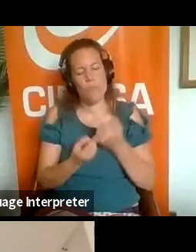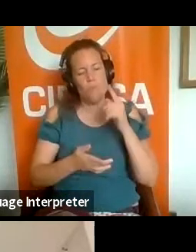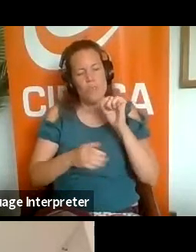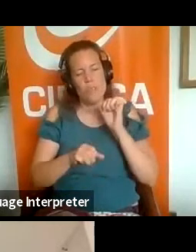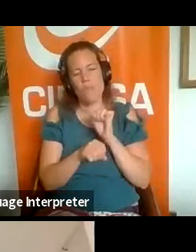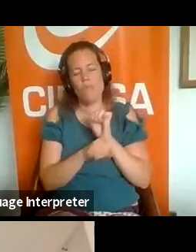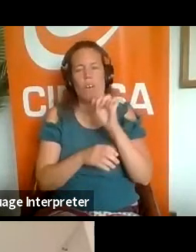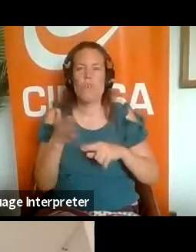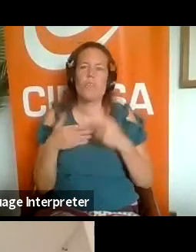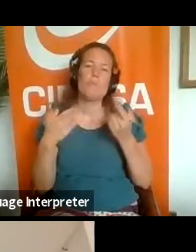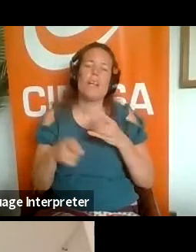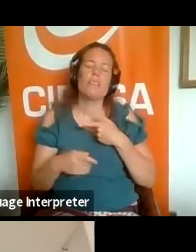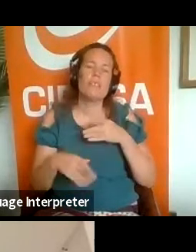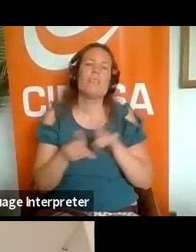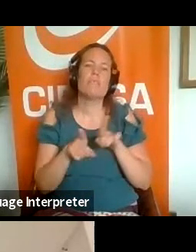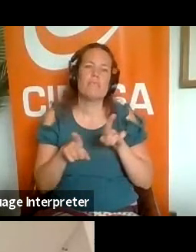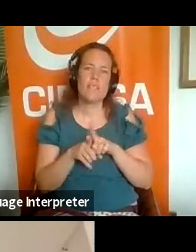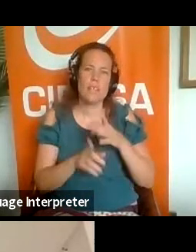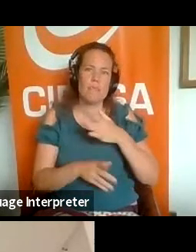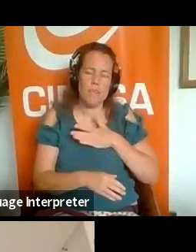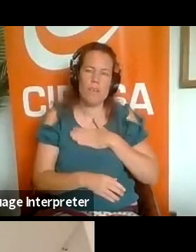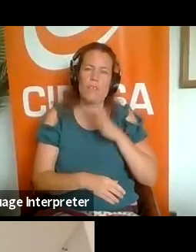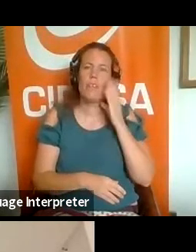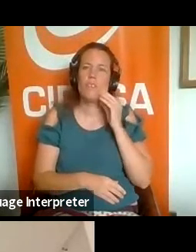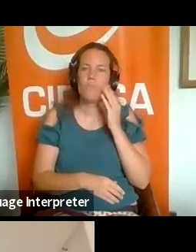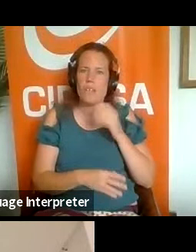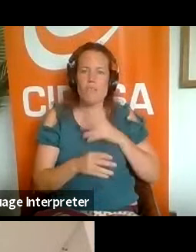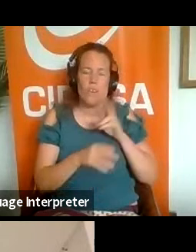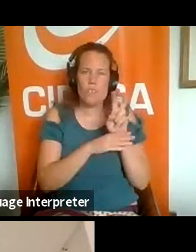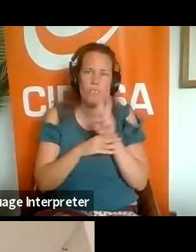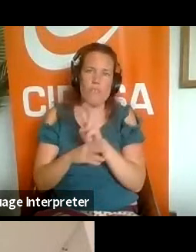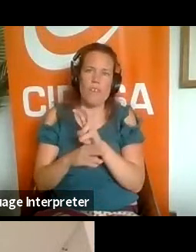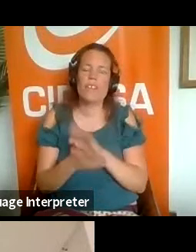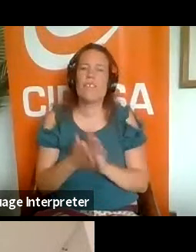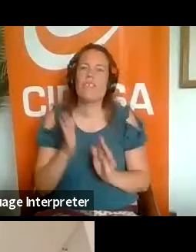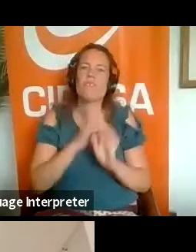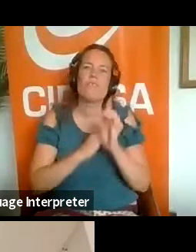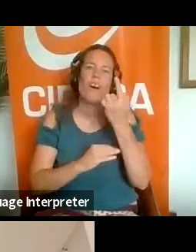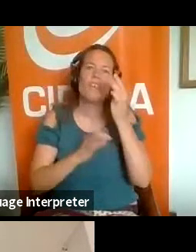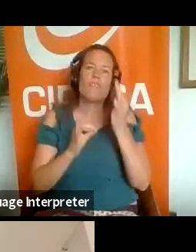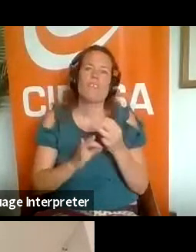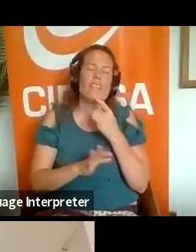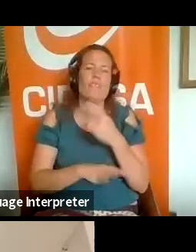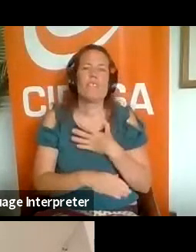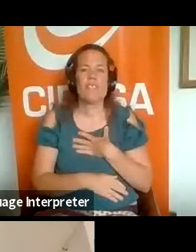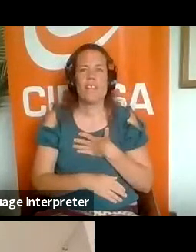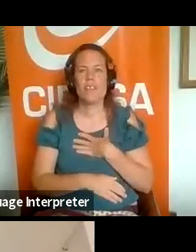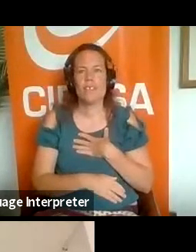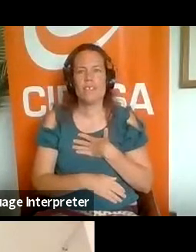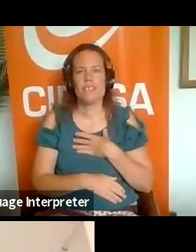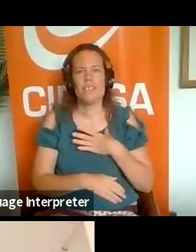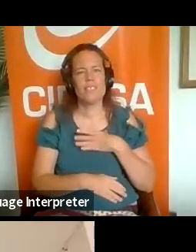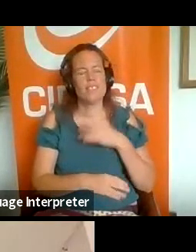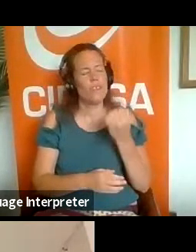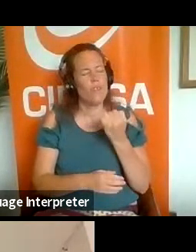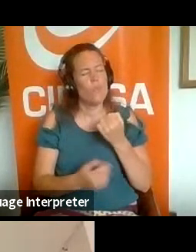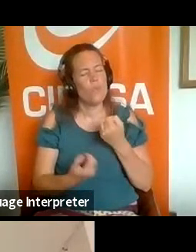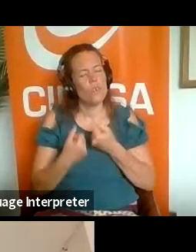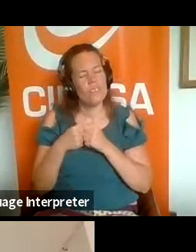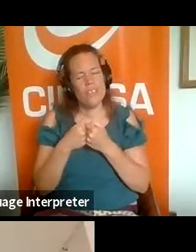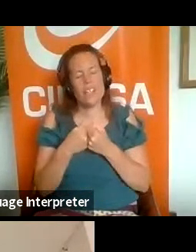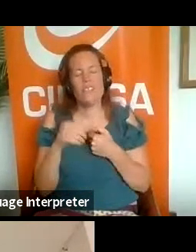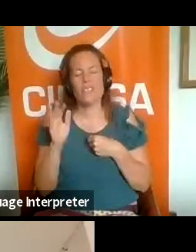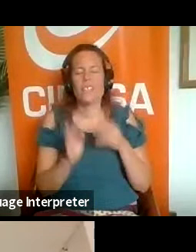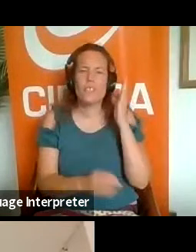also experiences of surveillance. And the first thing I would say is that it's very, very challenging to know